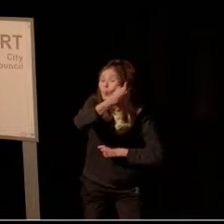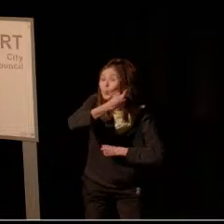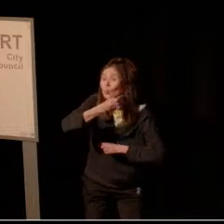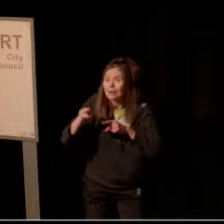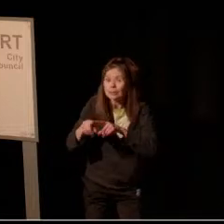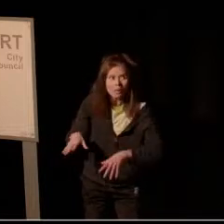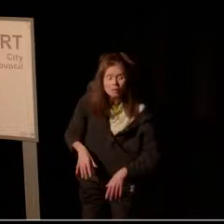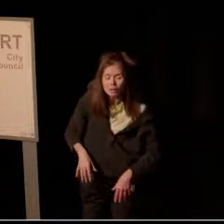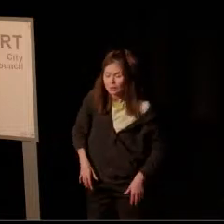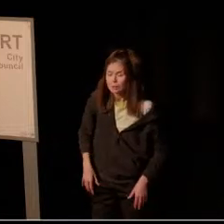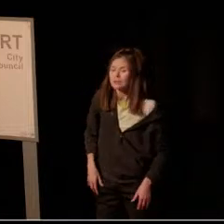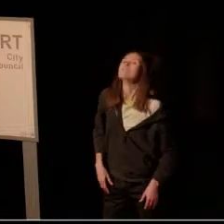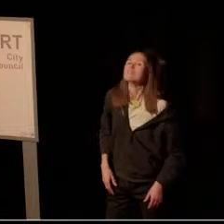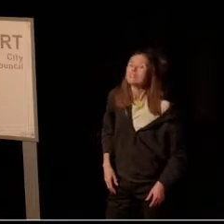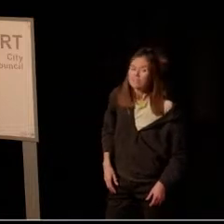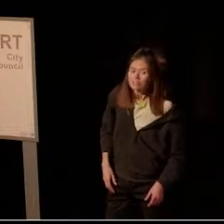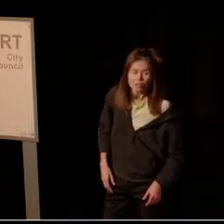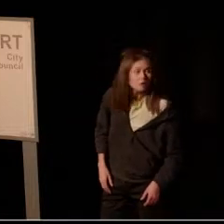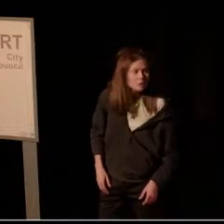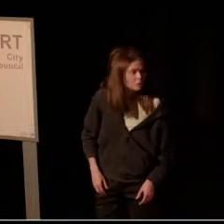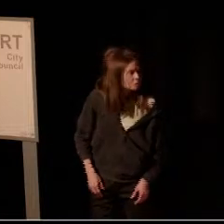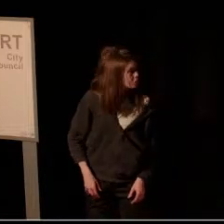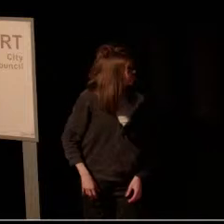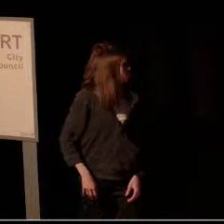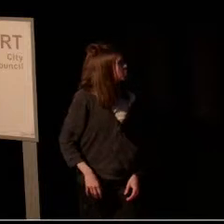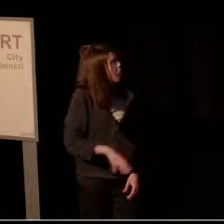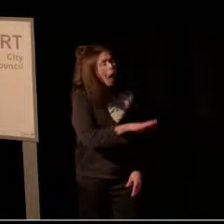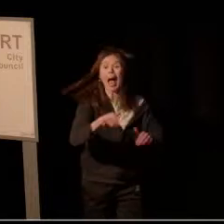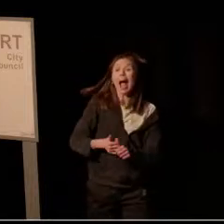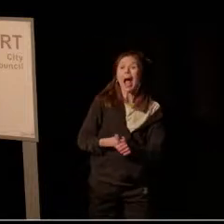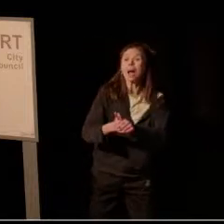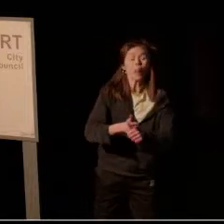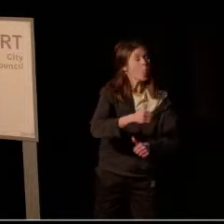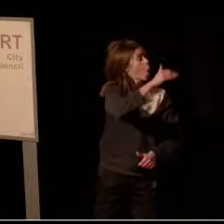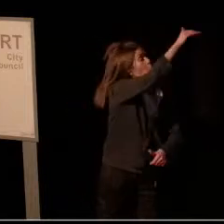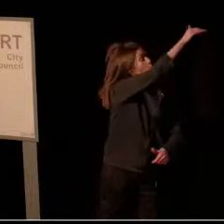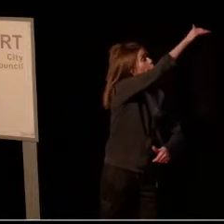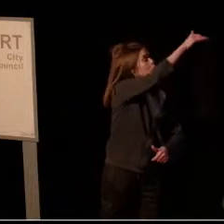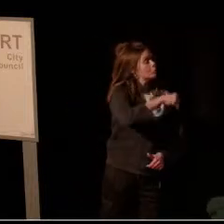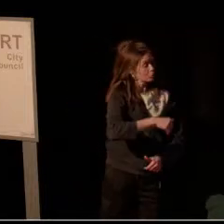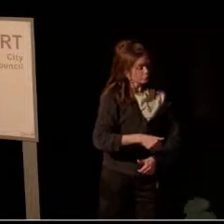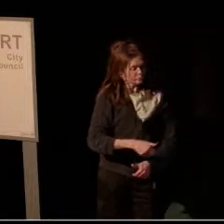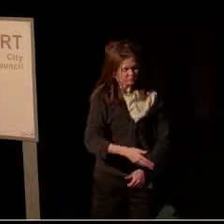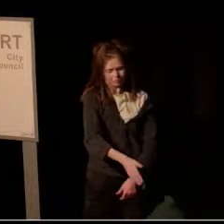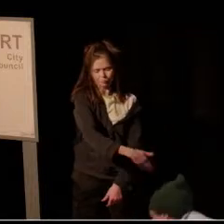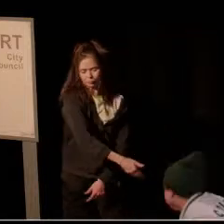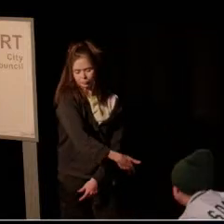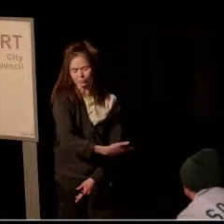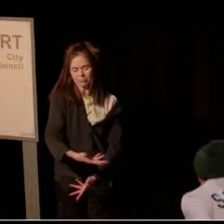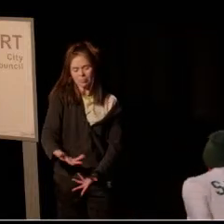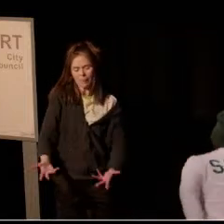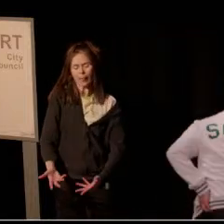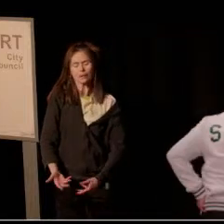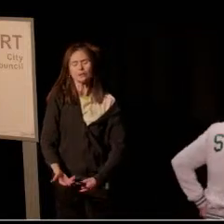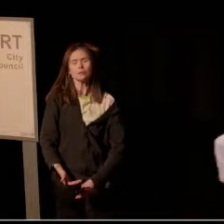some comfort in it. What? Camillo now? Yeah. Well played, Mamilius. You are an honest